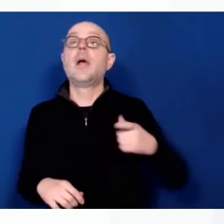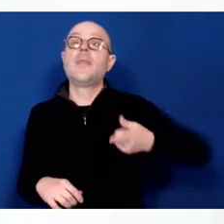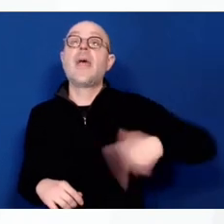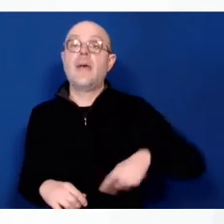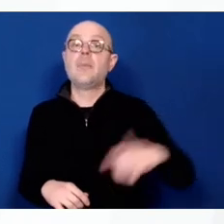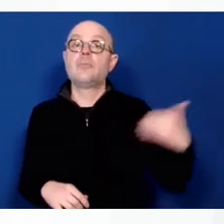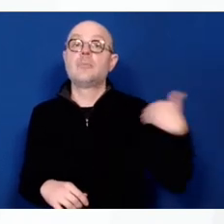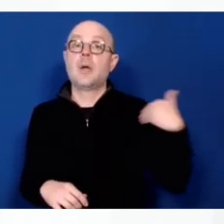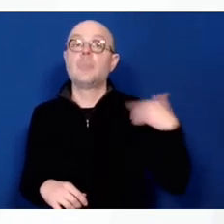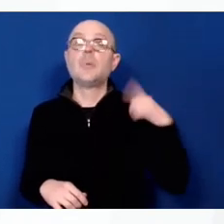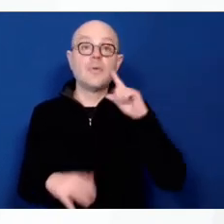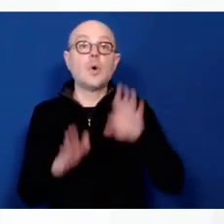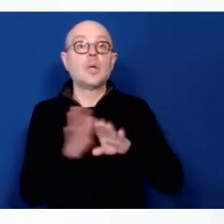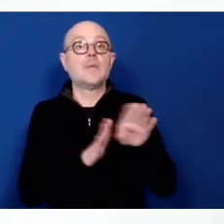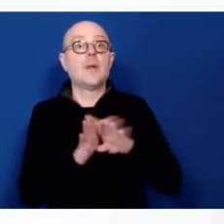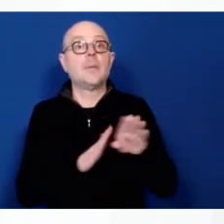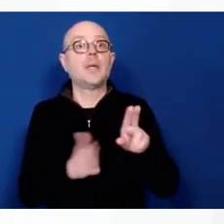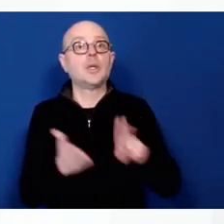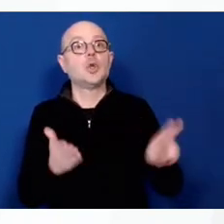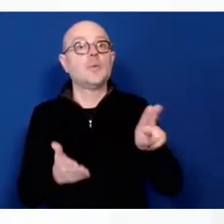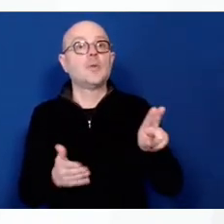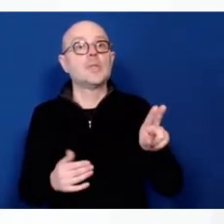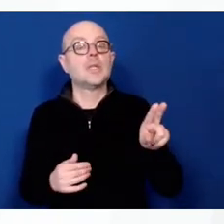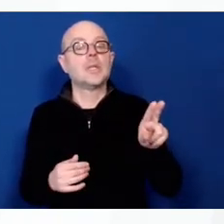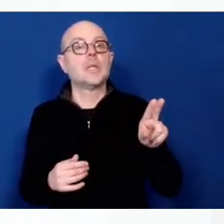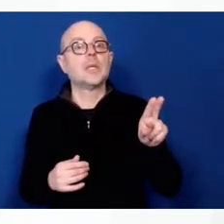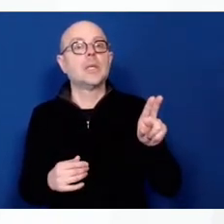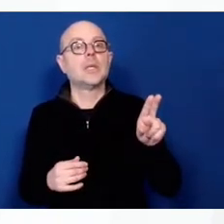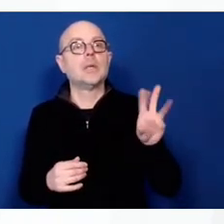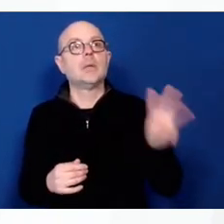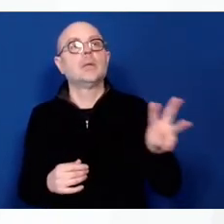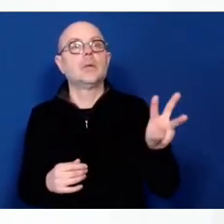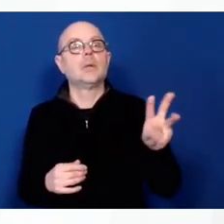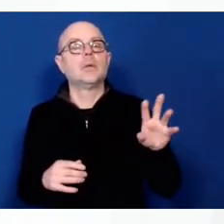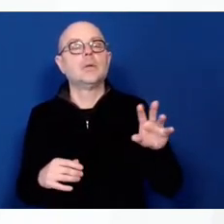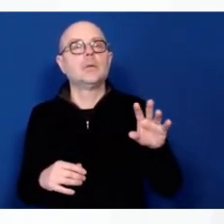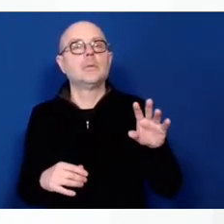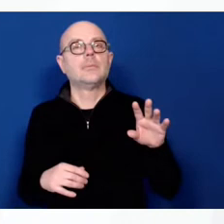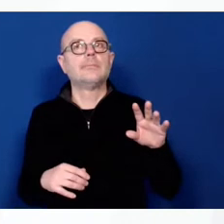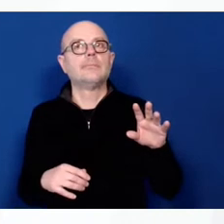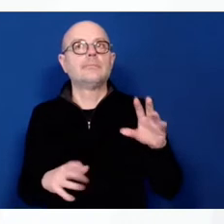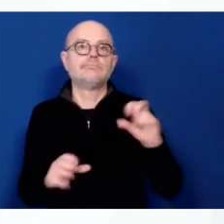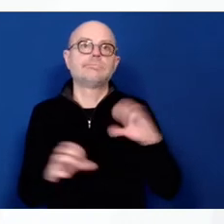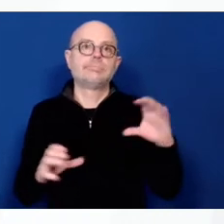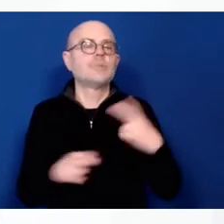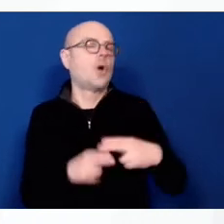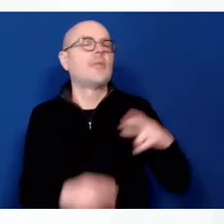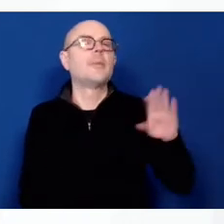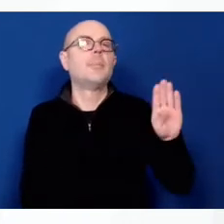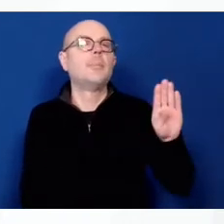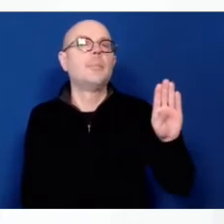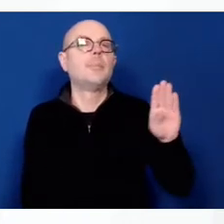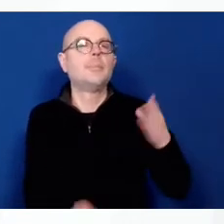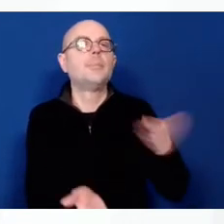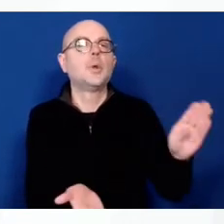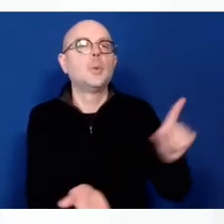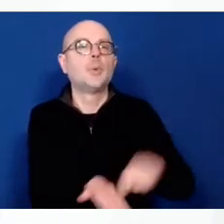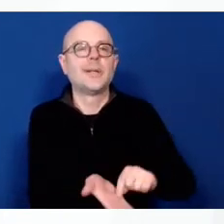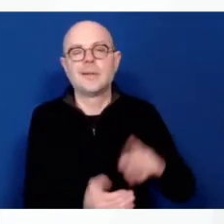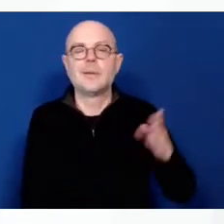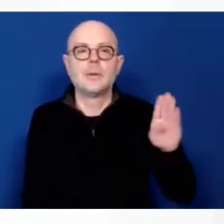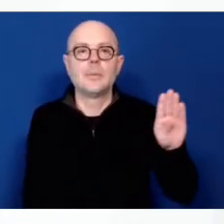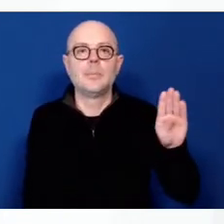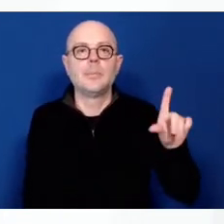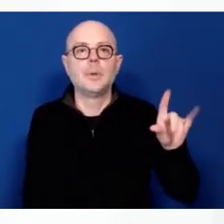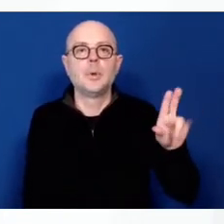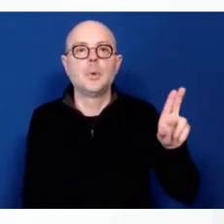for developing the university's diversity framework, otherwise known as the diversity blueprint, which is tri-campus and its